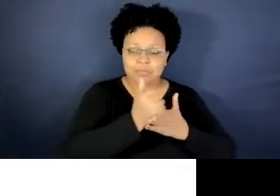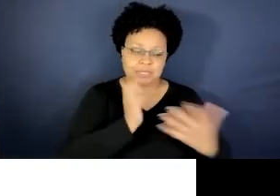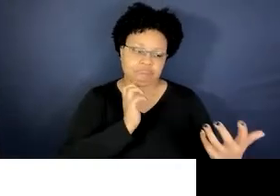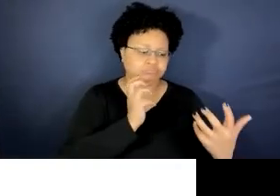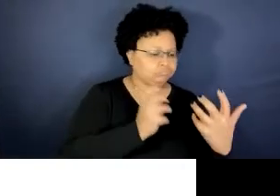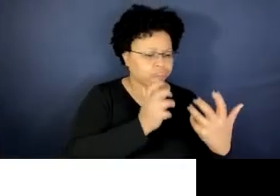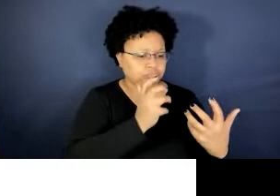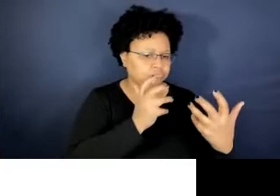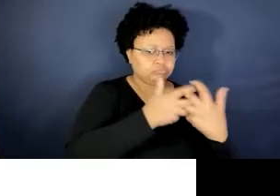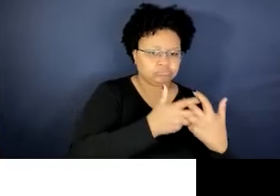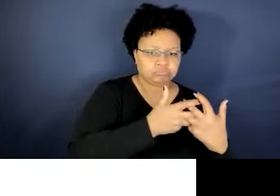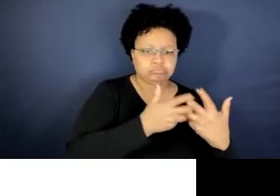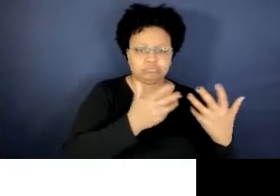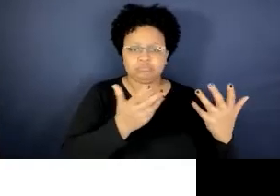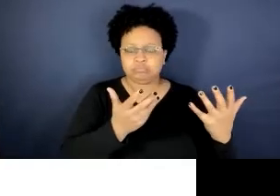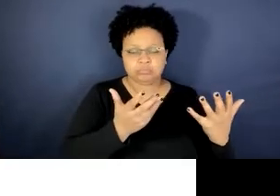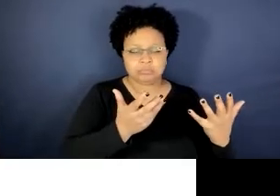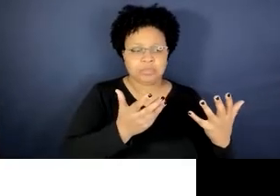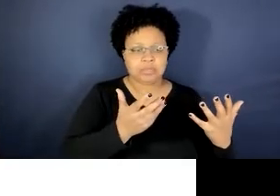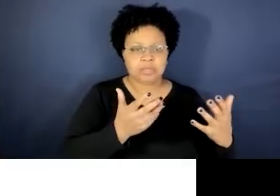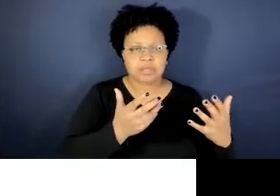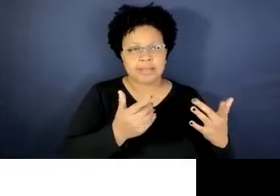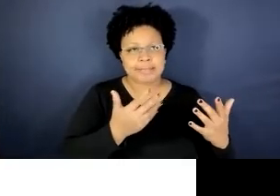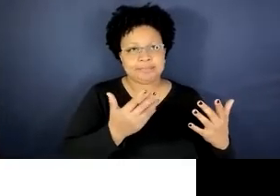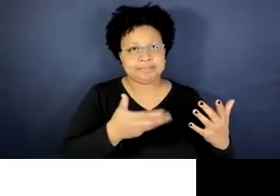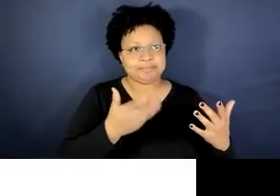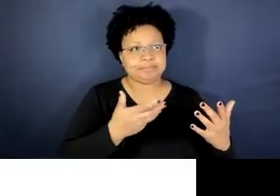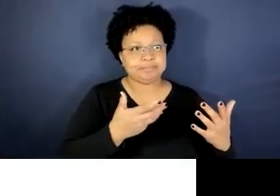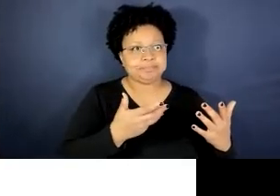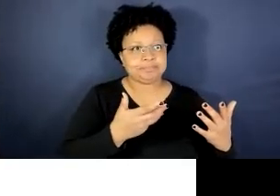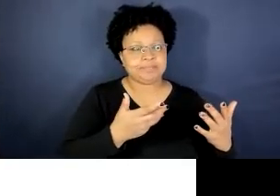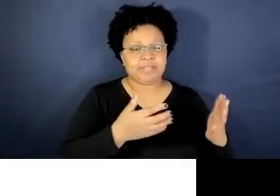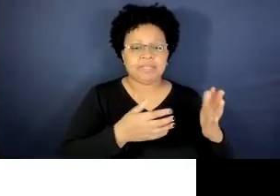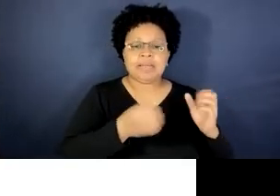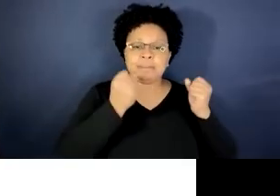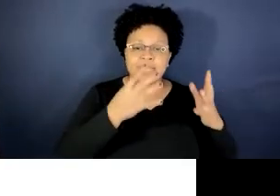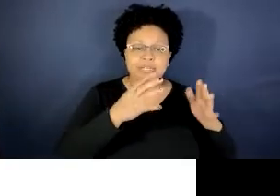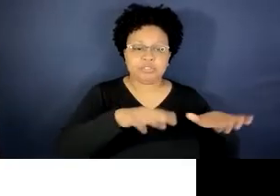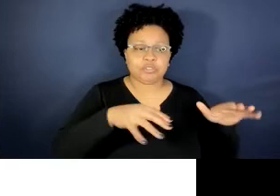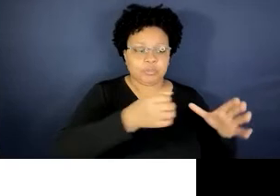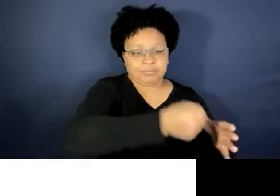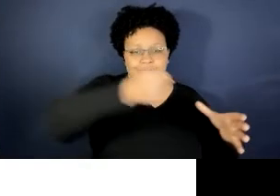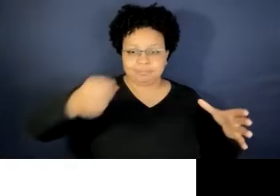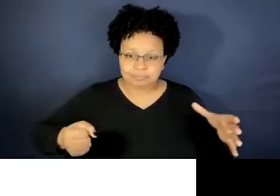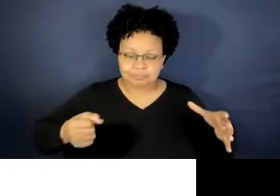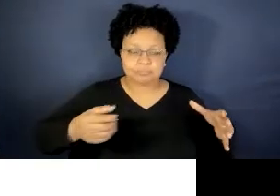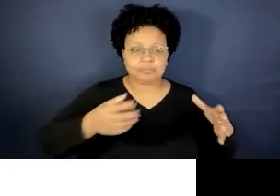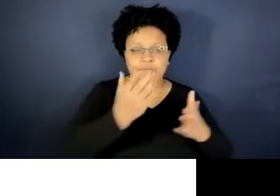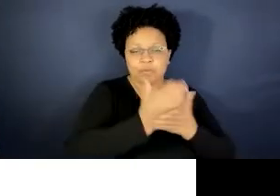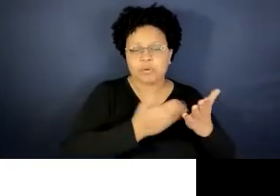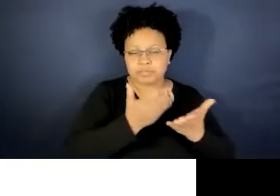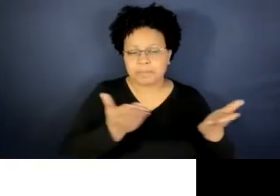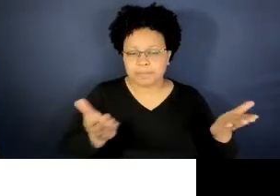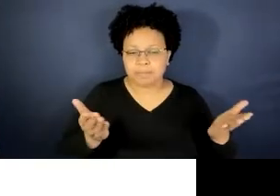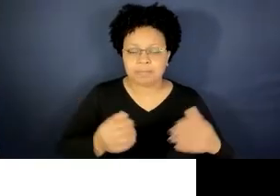it, you know. And we had they be pulled out for whatever the needs were. Several kids got pulled out for that. But